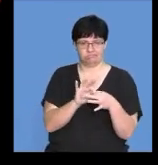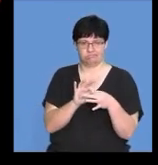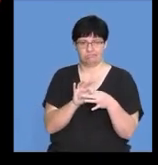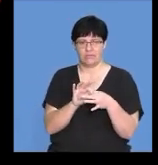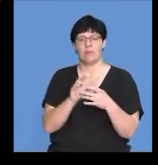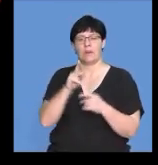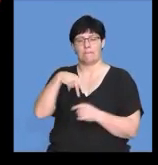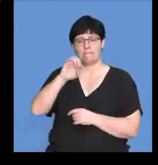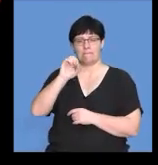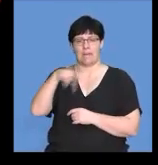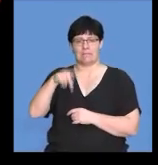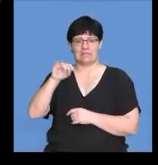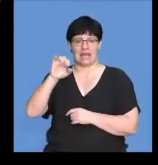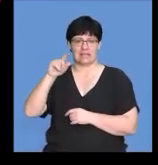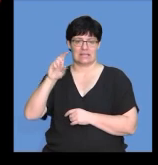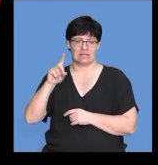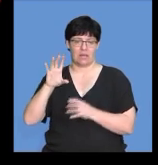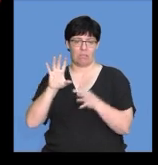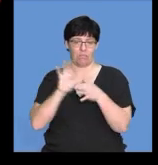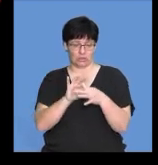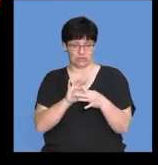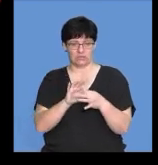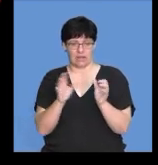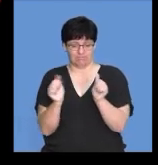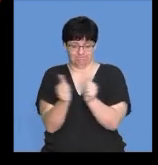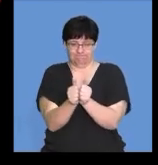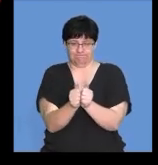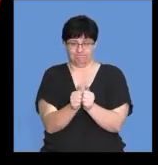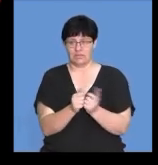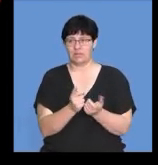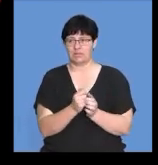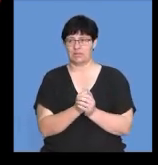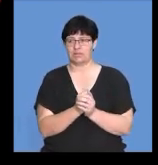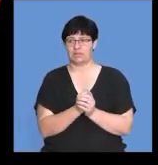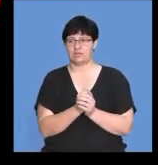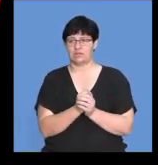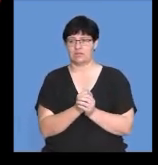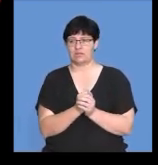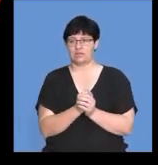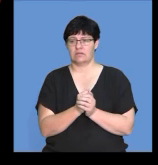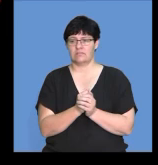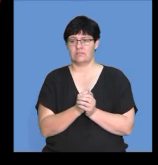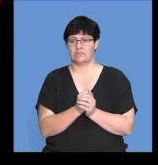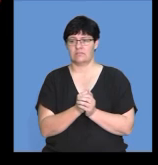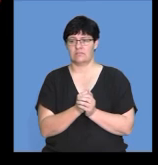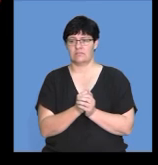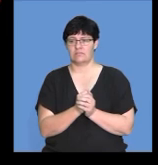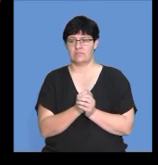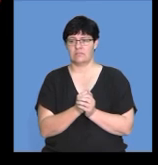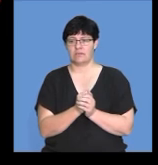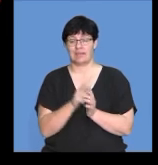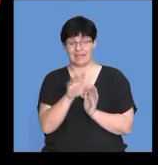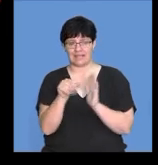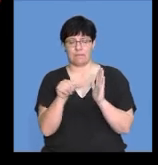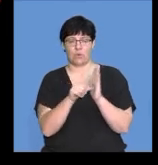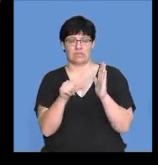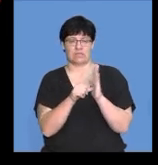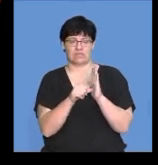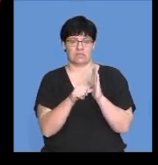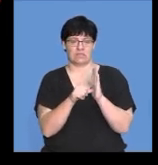by peptide bonds that hold them together here. So here we have our peptide bonds that join them together. That's an important